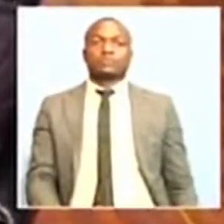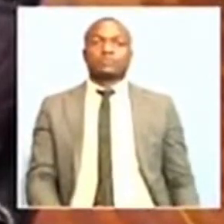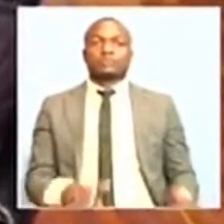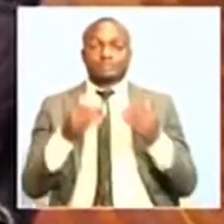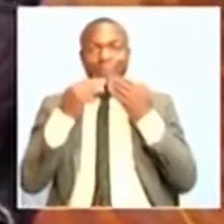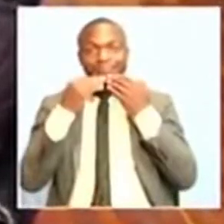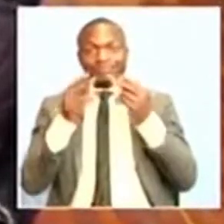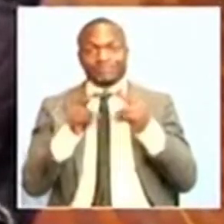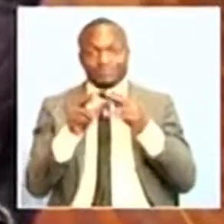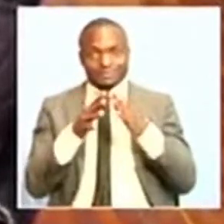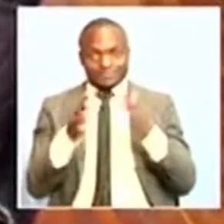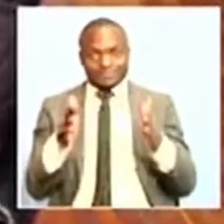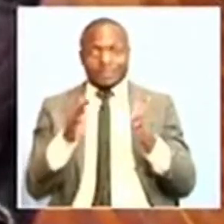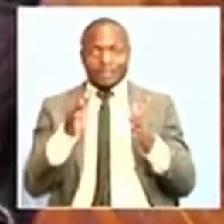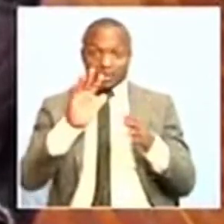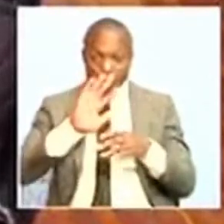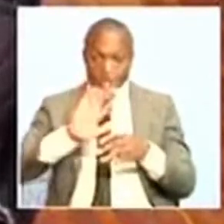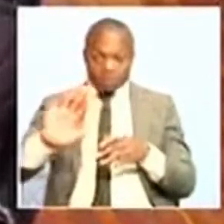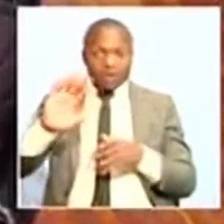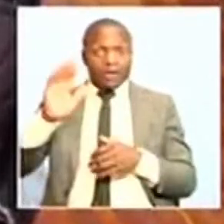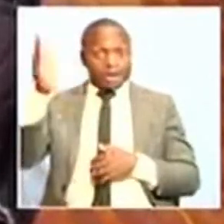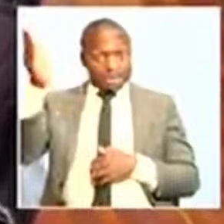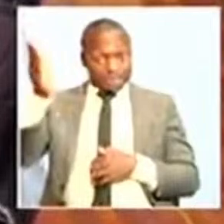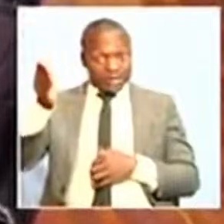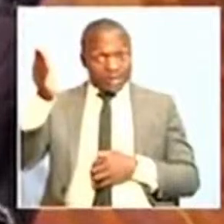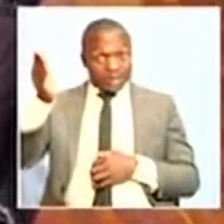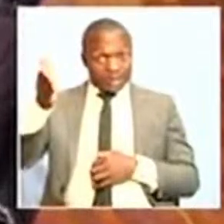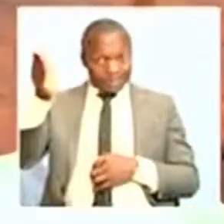Thank you very much for the submission.